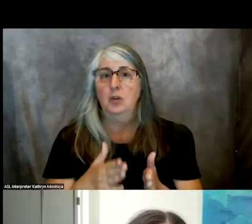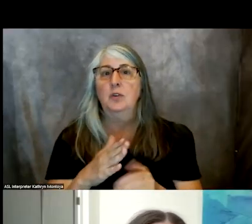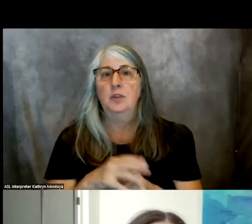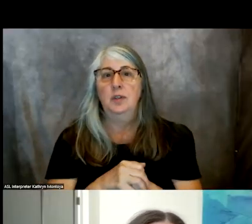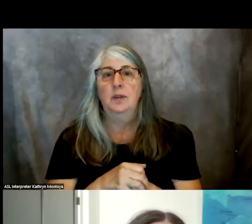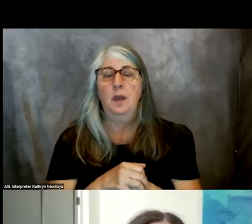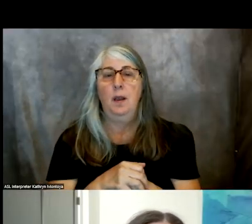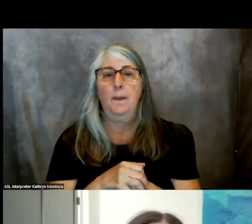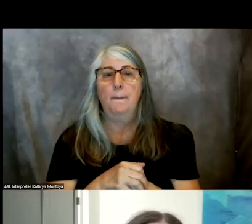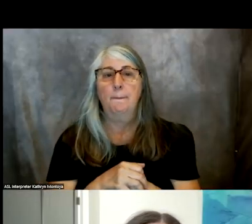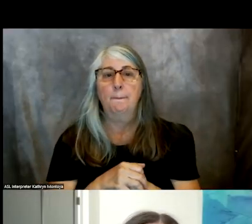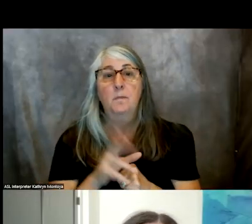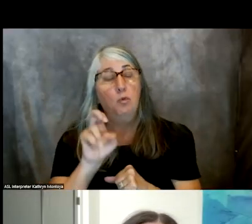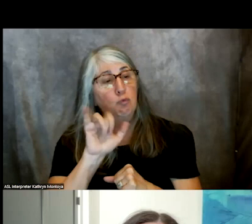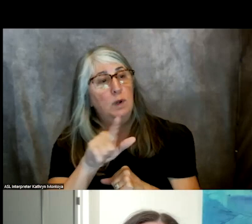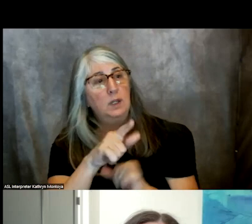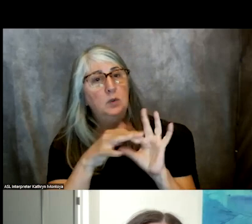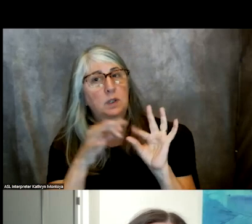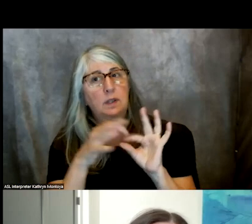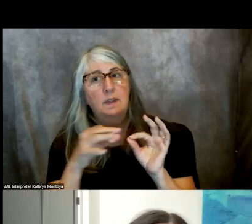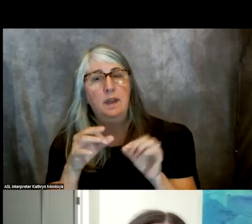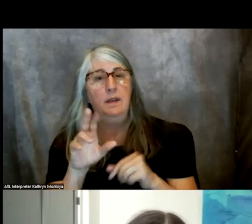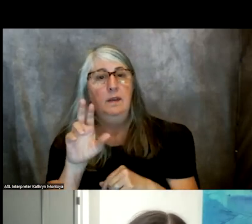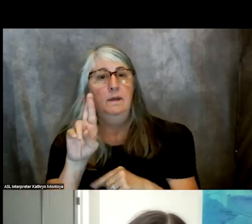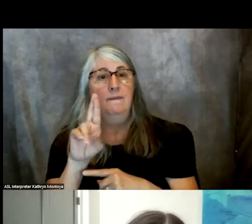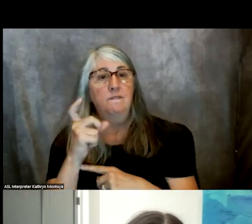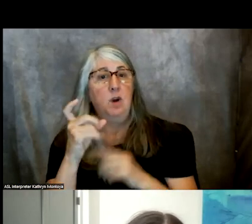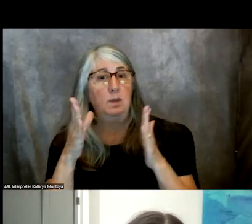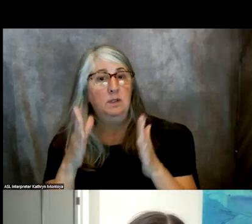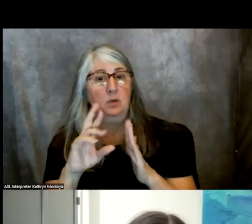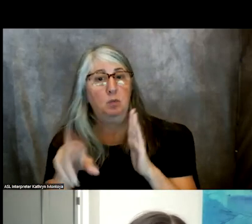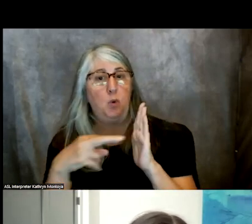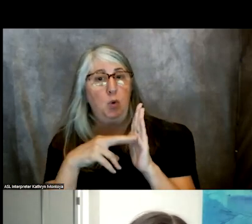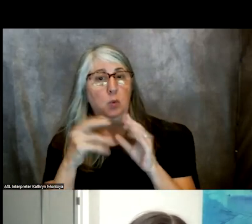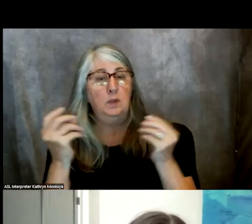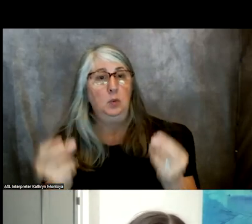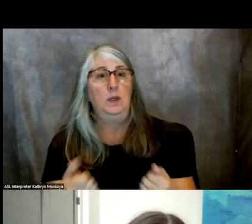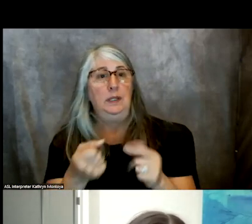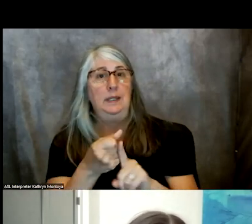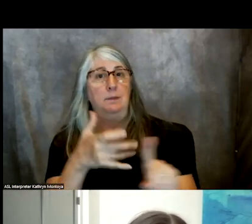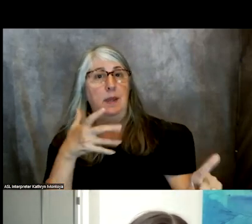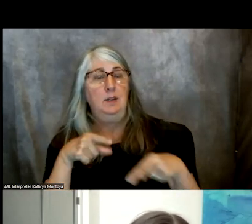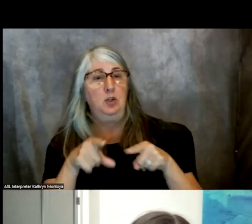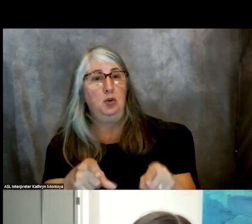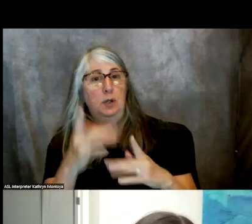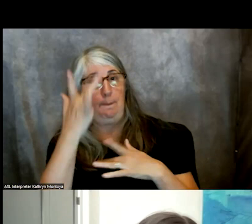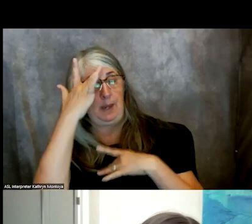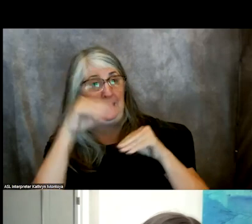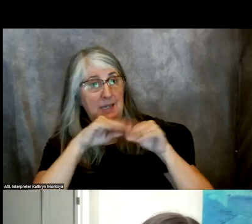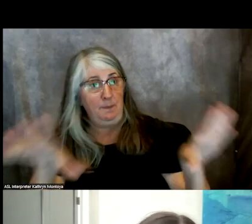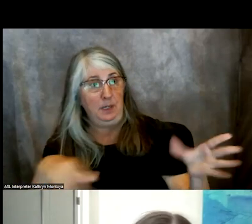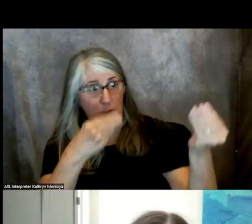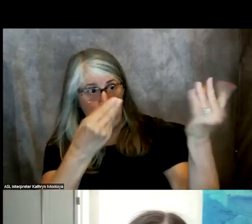Pharmacists. Ray, you told me that pharmacist's role was quickly expanded during the pandemic. Can you tell me a little bit more about